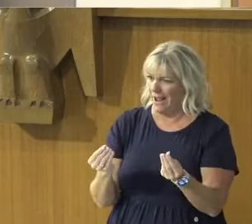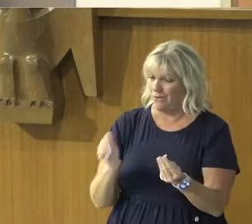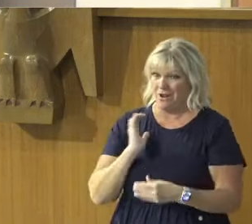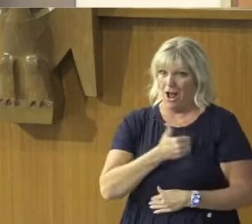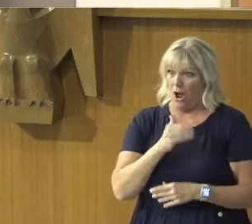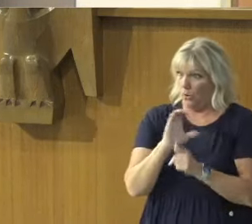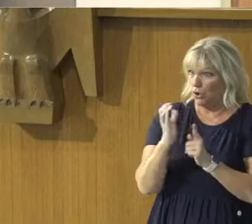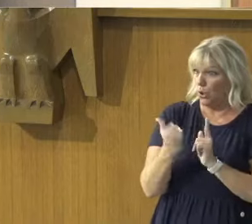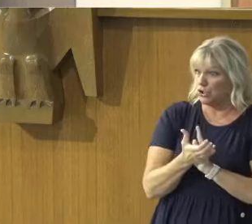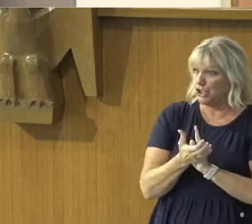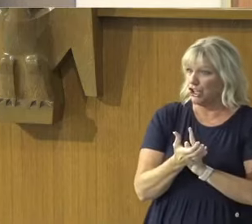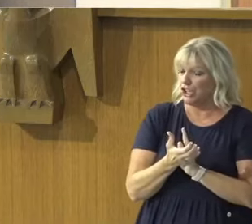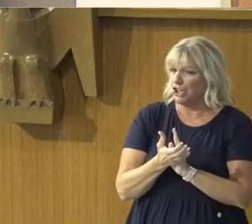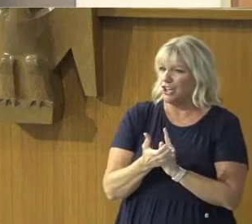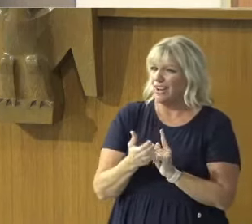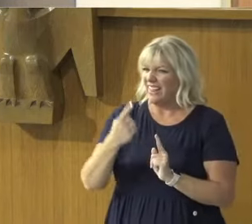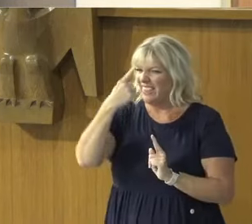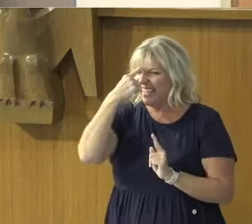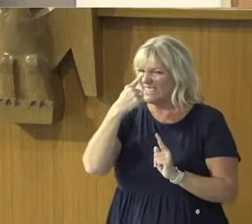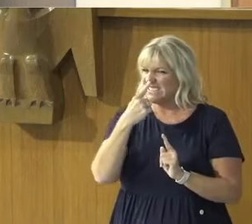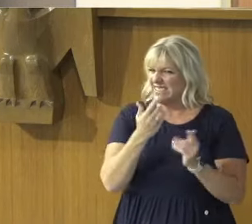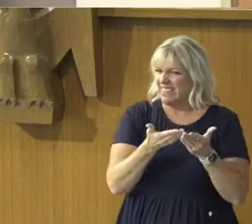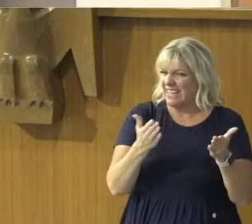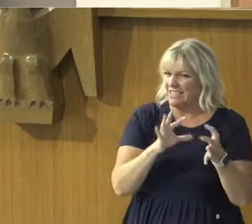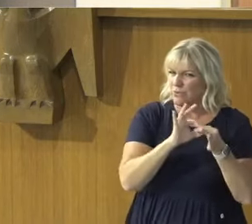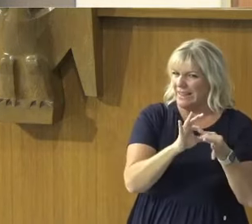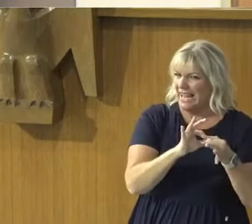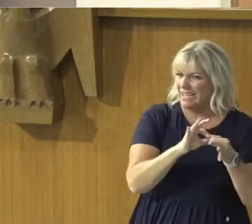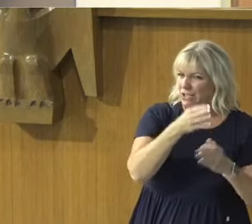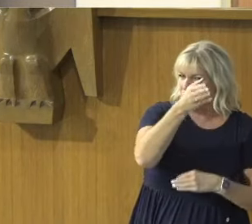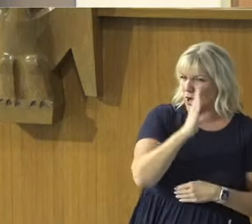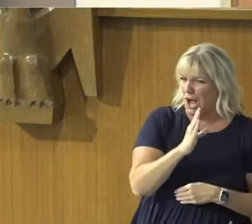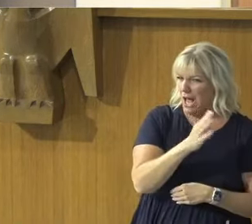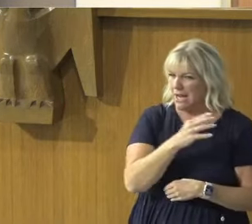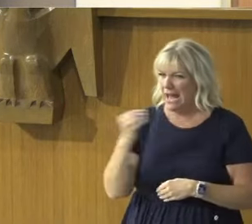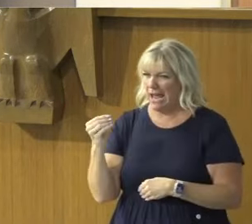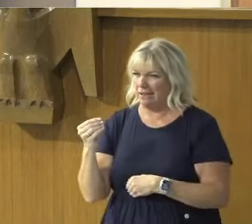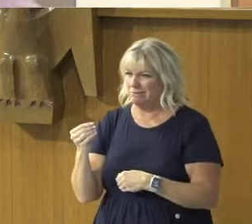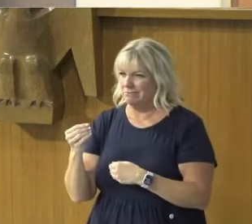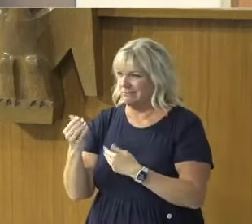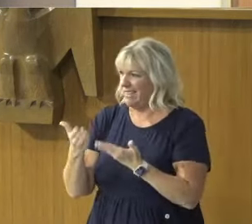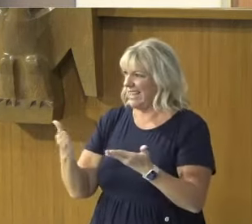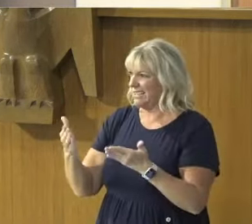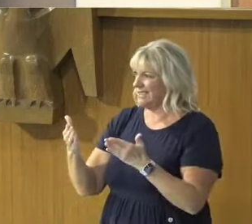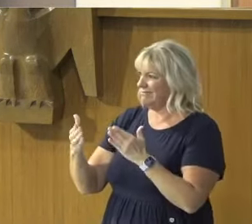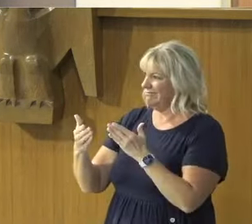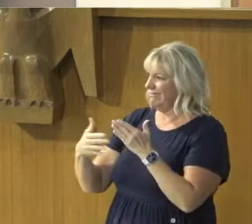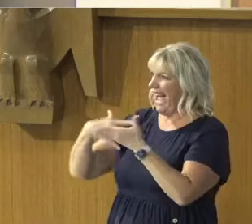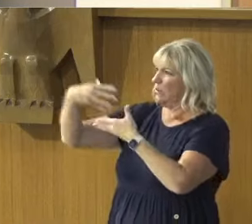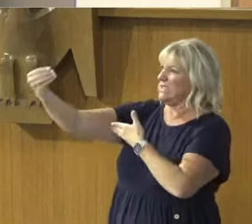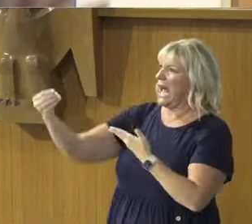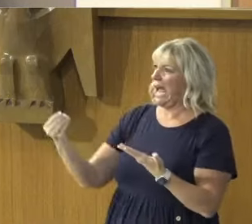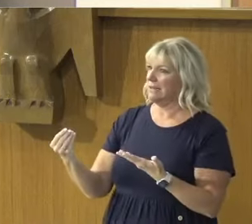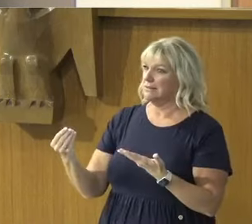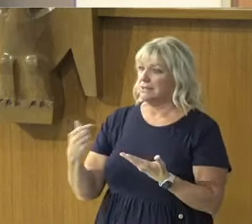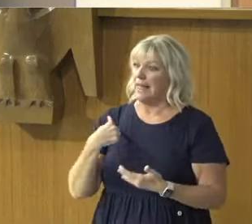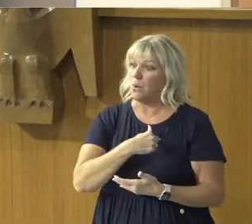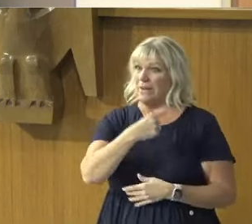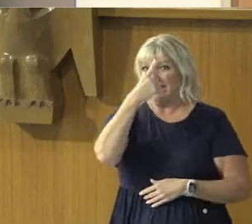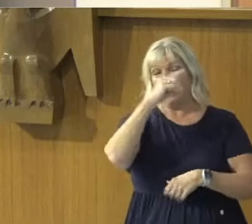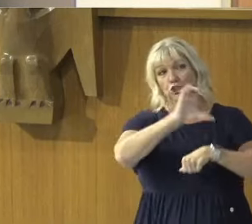distinction between the sacred and the secular. We think that church and mountaintops and maybe Dodger Stadium are holy